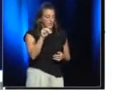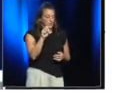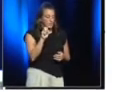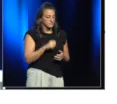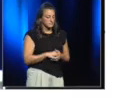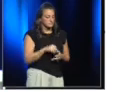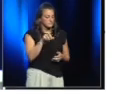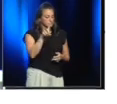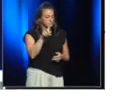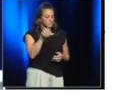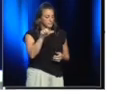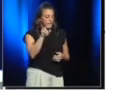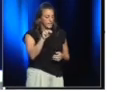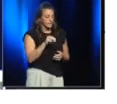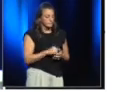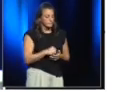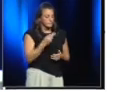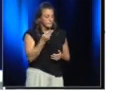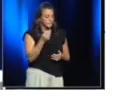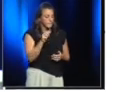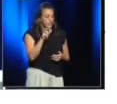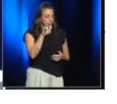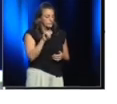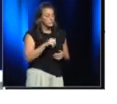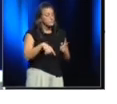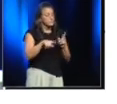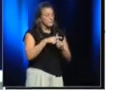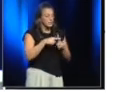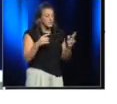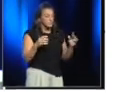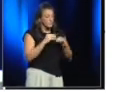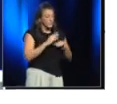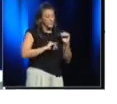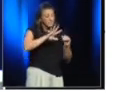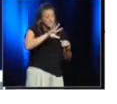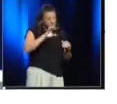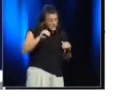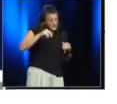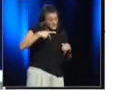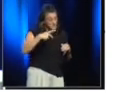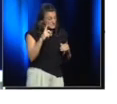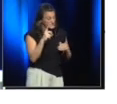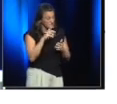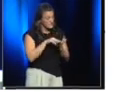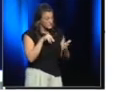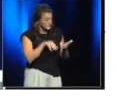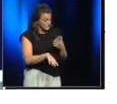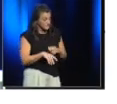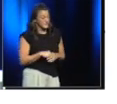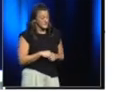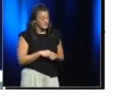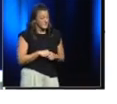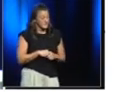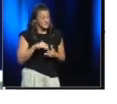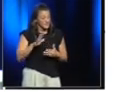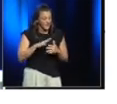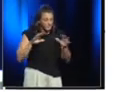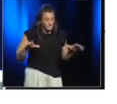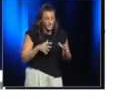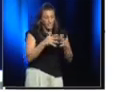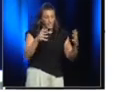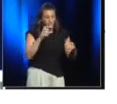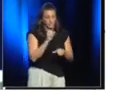thank the 50-plus postgrad students who've, to a greater or lesser extent, contributed to what I've been talking about today.